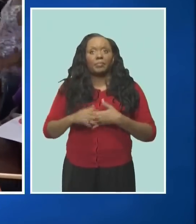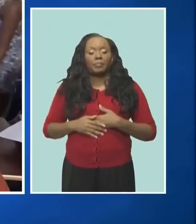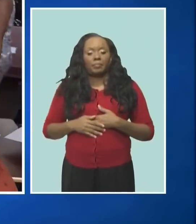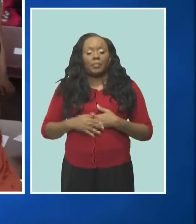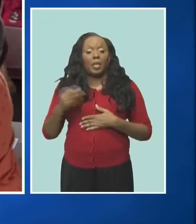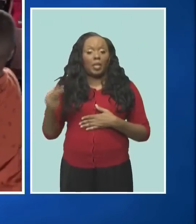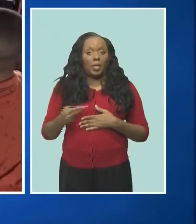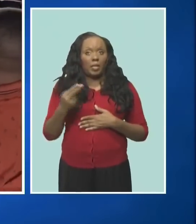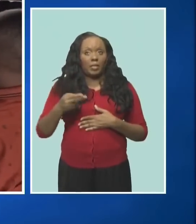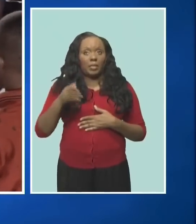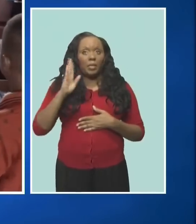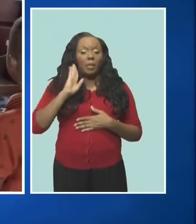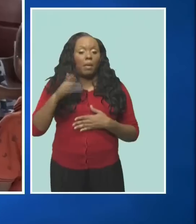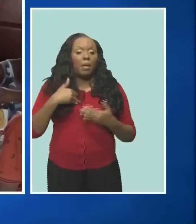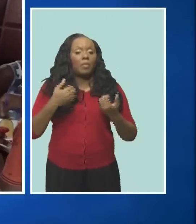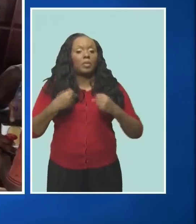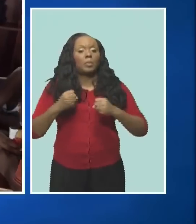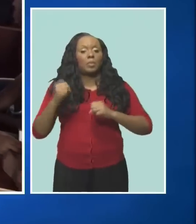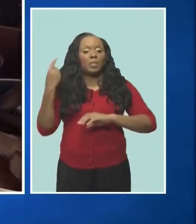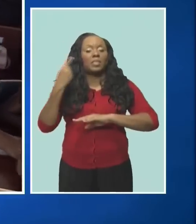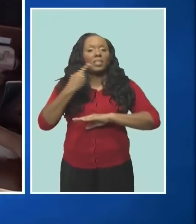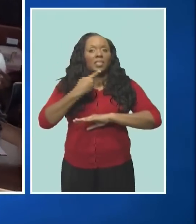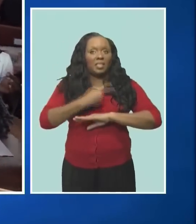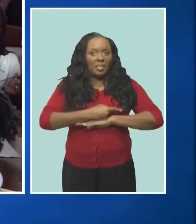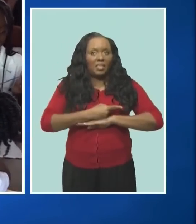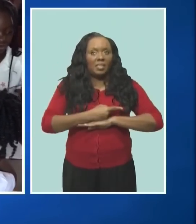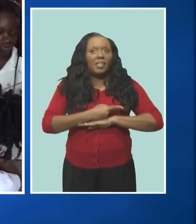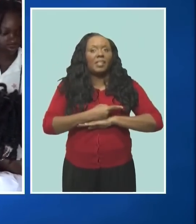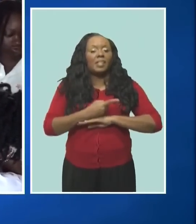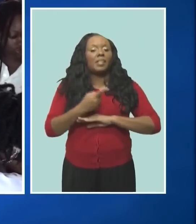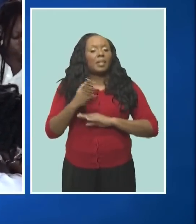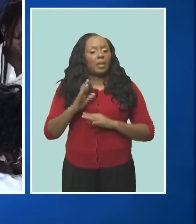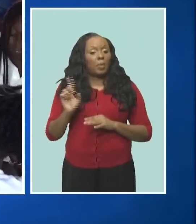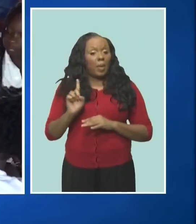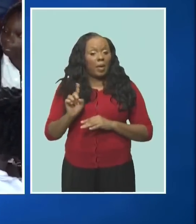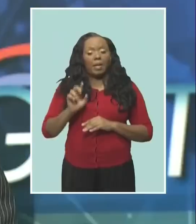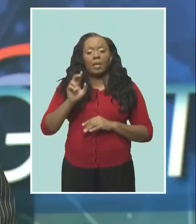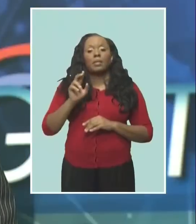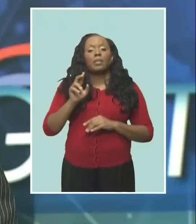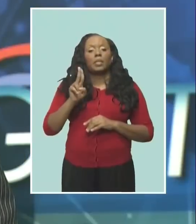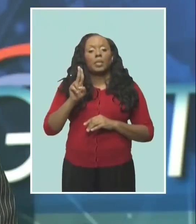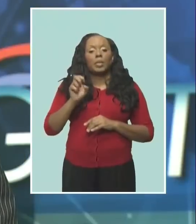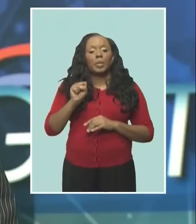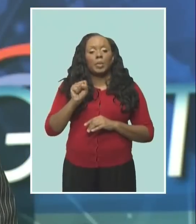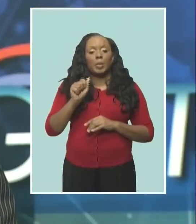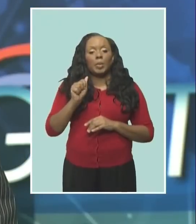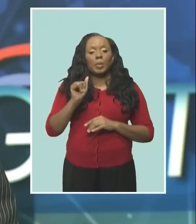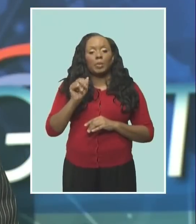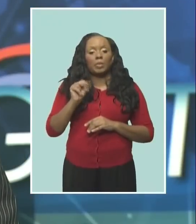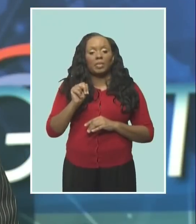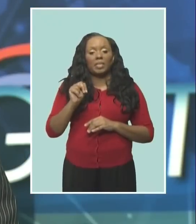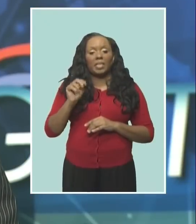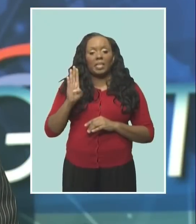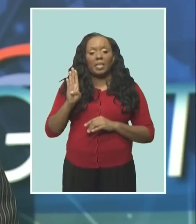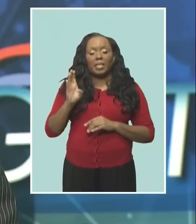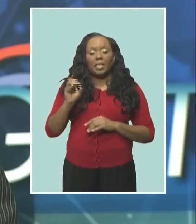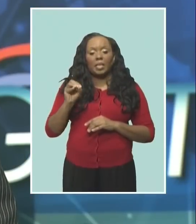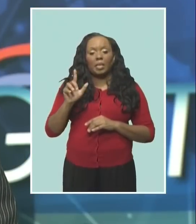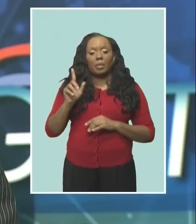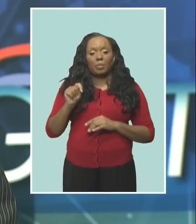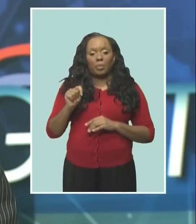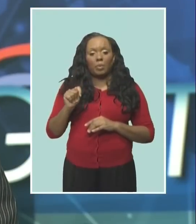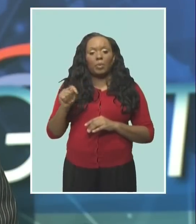at the Usain Bolt complex. Anesta Henry, CBC News. The wait is over for the thousands